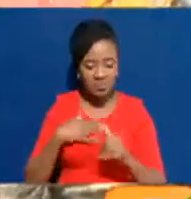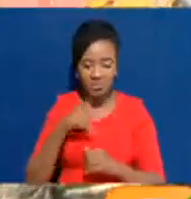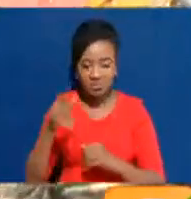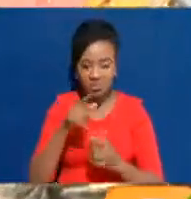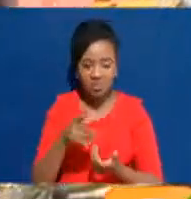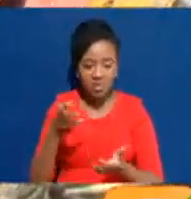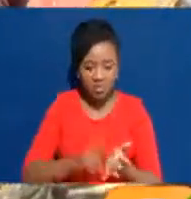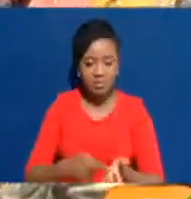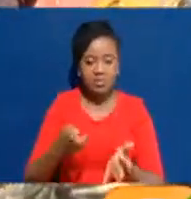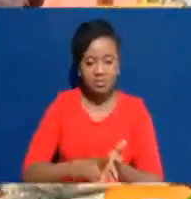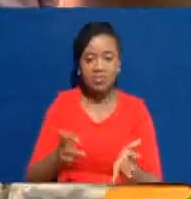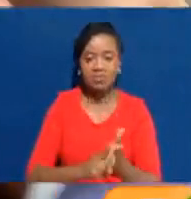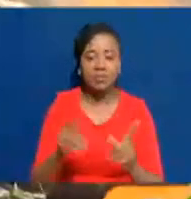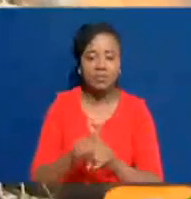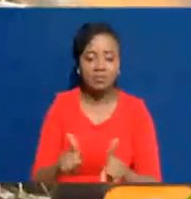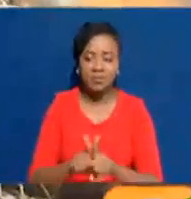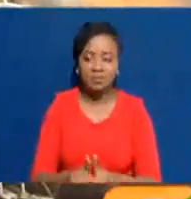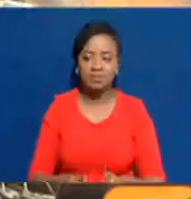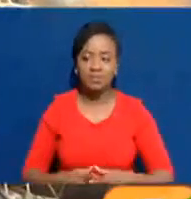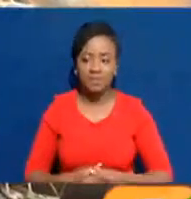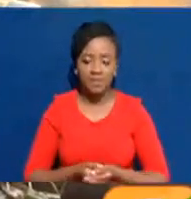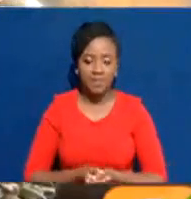repeat offenders.